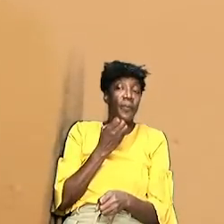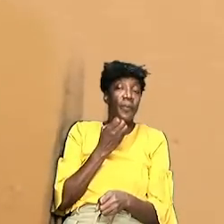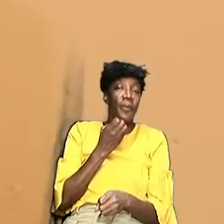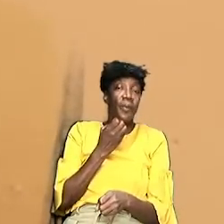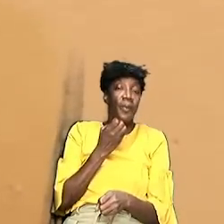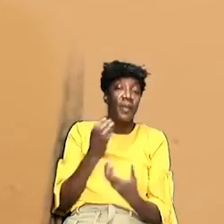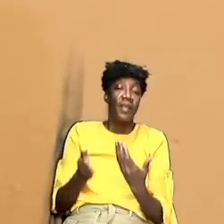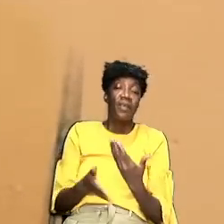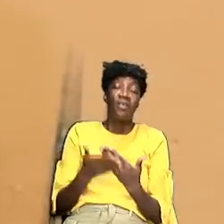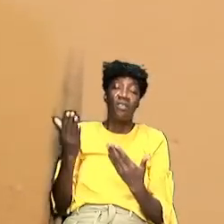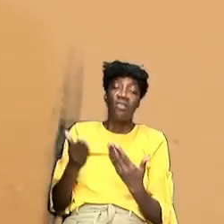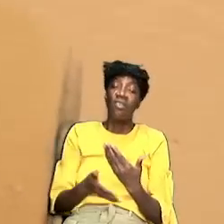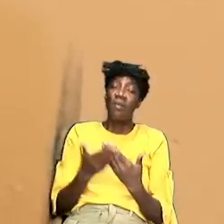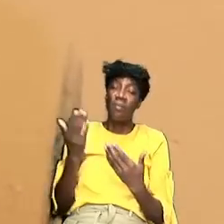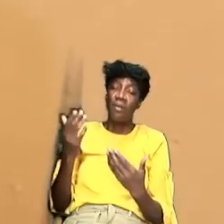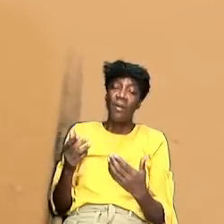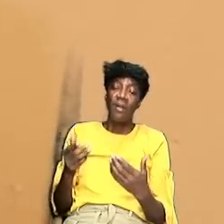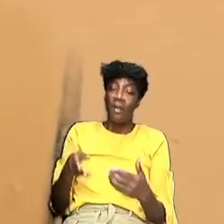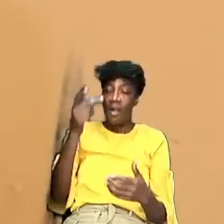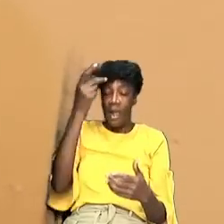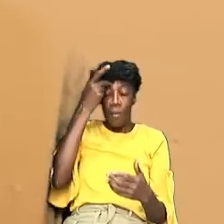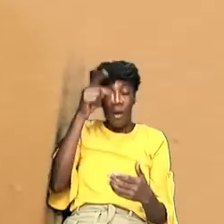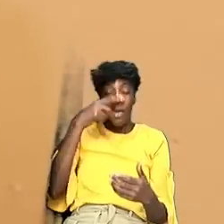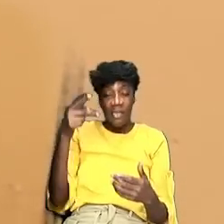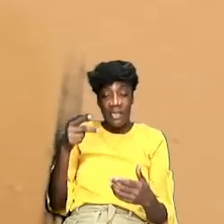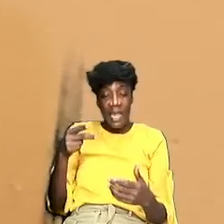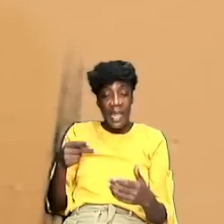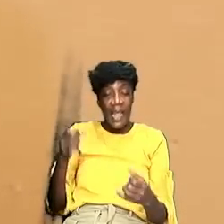enough. Paul said, finally, brethren, in other words, let